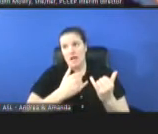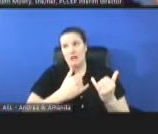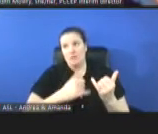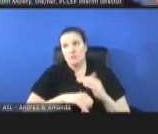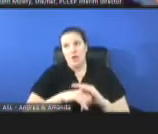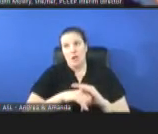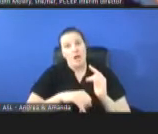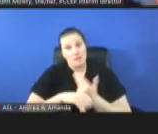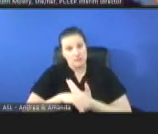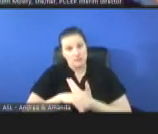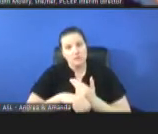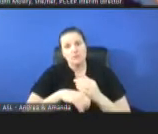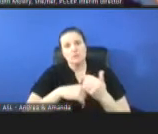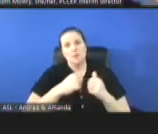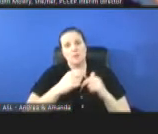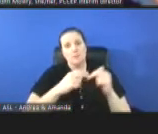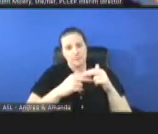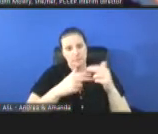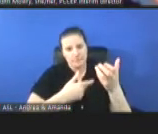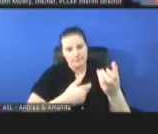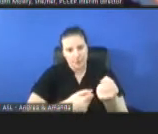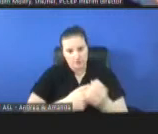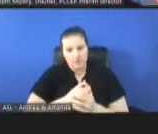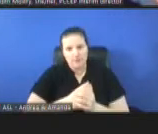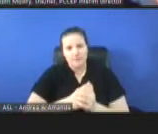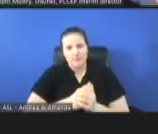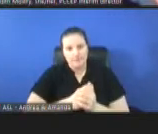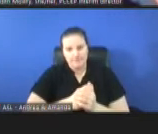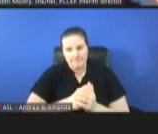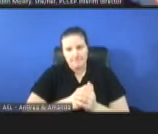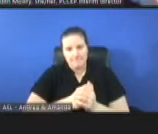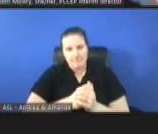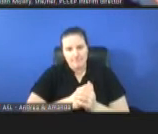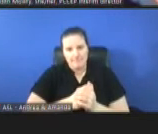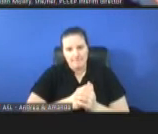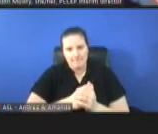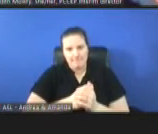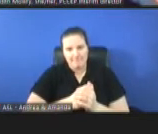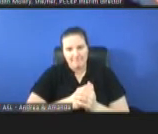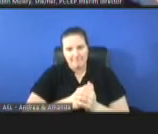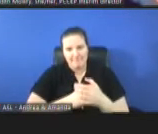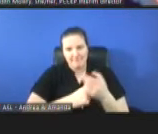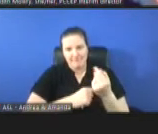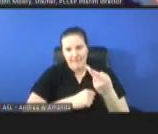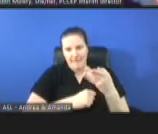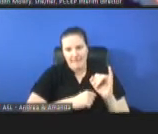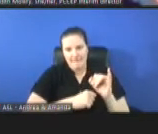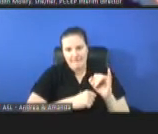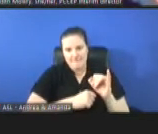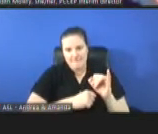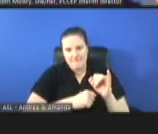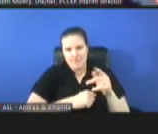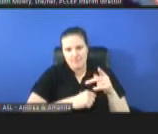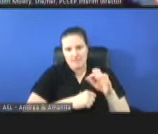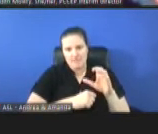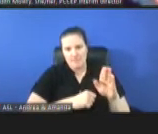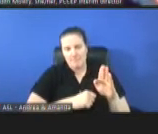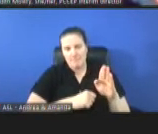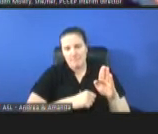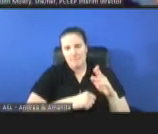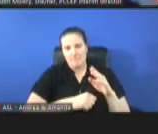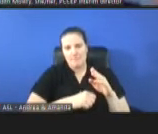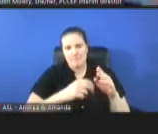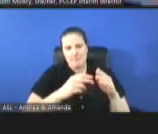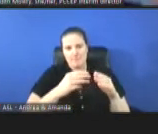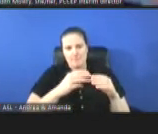us to try to build that back. Heidi or Chuck Lavelle, Byron Vaughn, PCCEP member, did anybody review